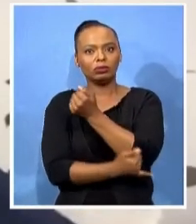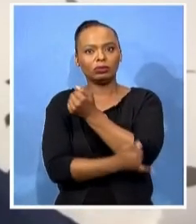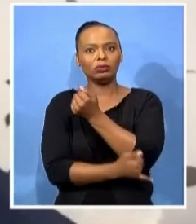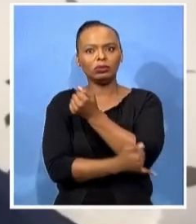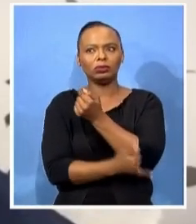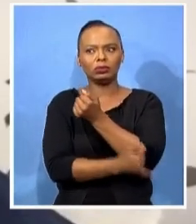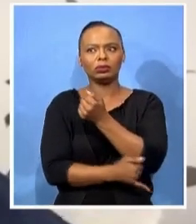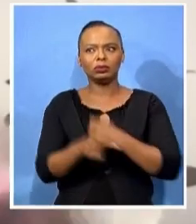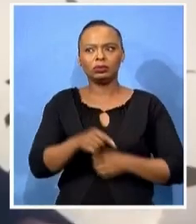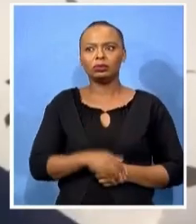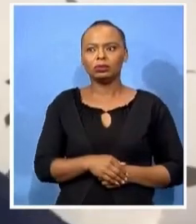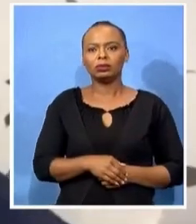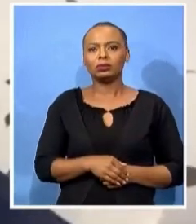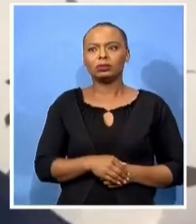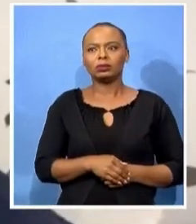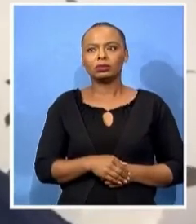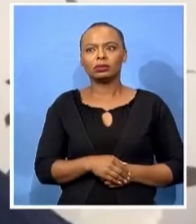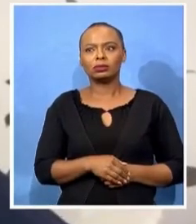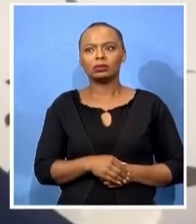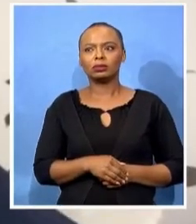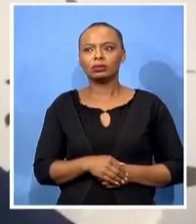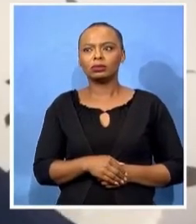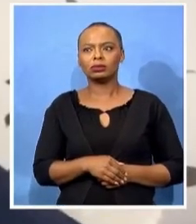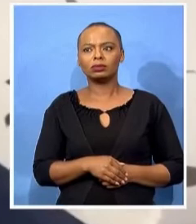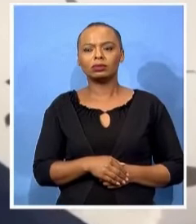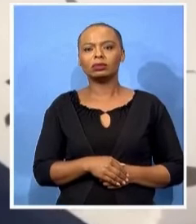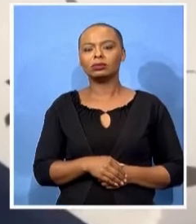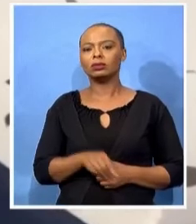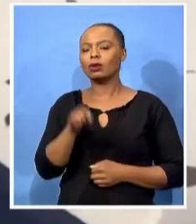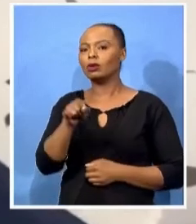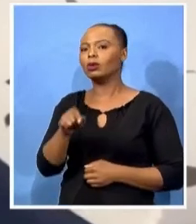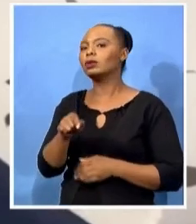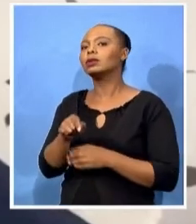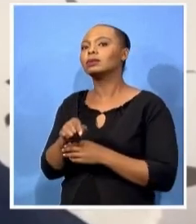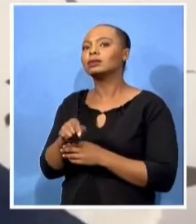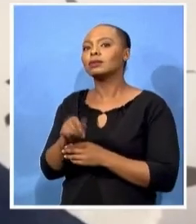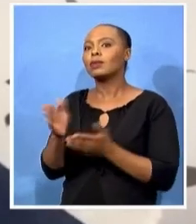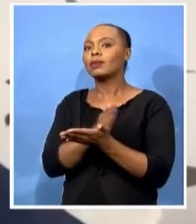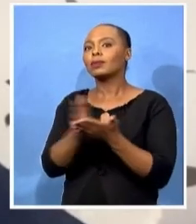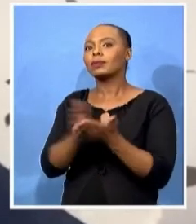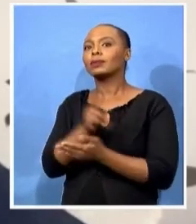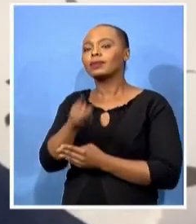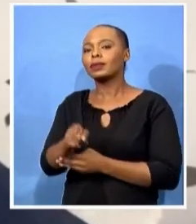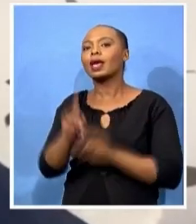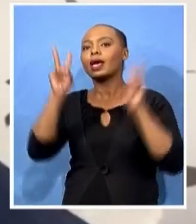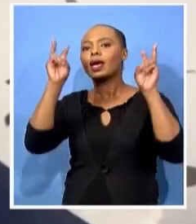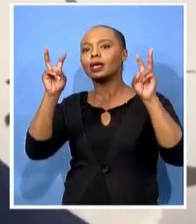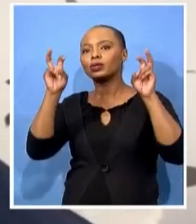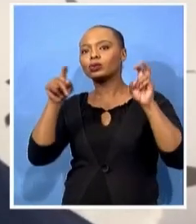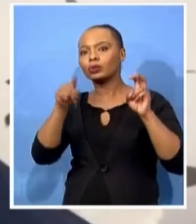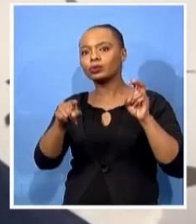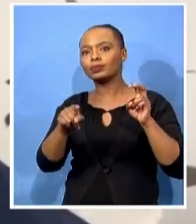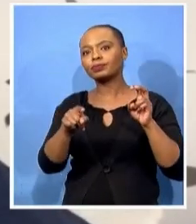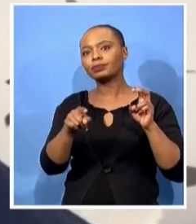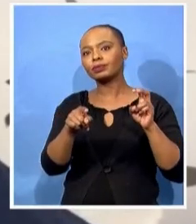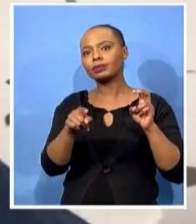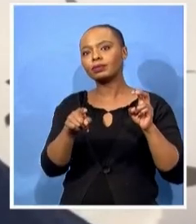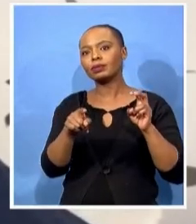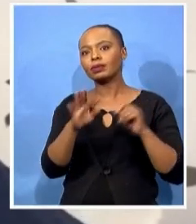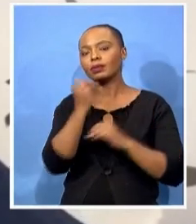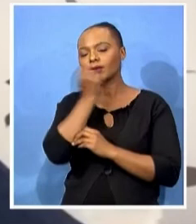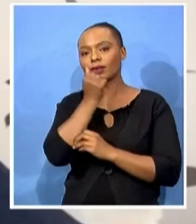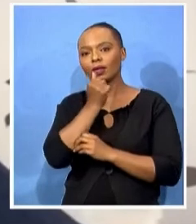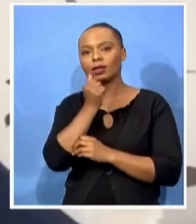that SAPRA is on board and ready to expedite the issue. But also country readiness. That then means that there is